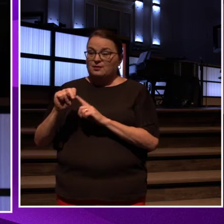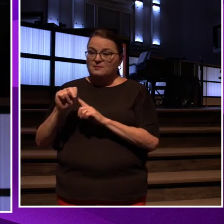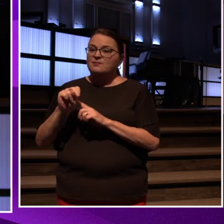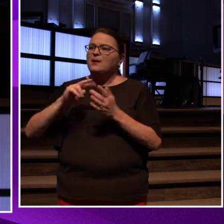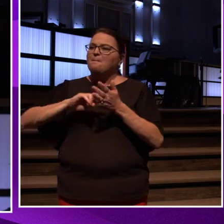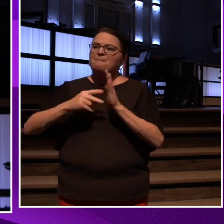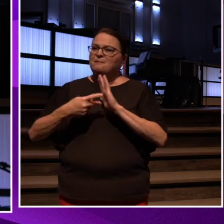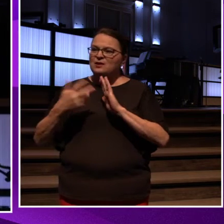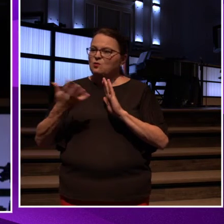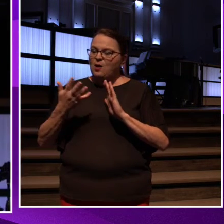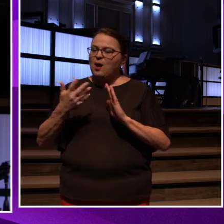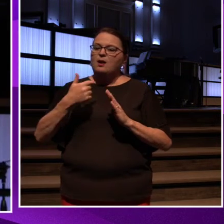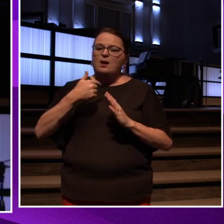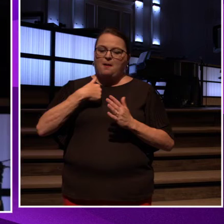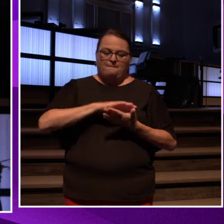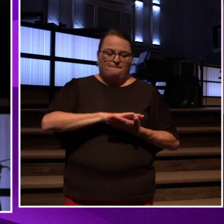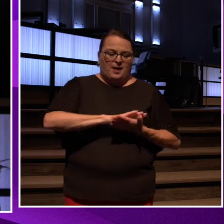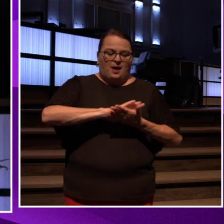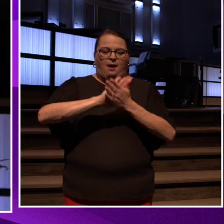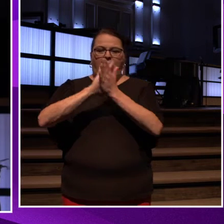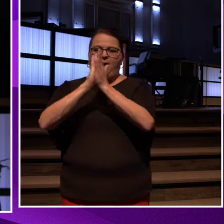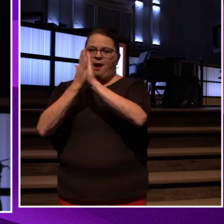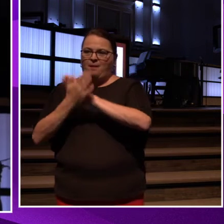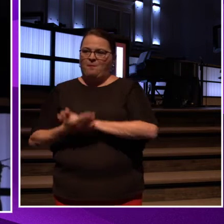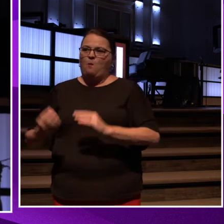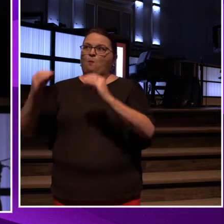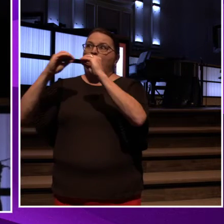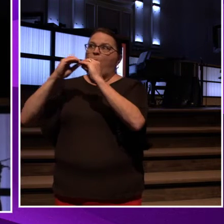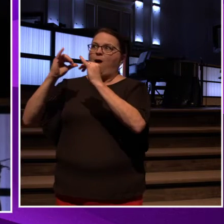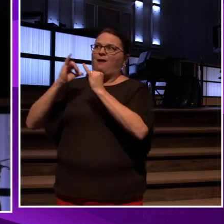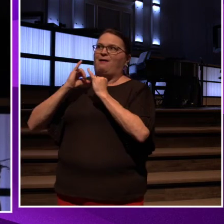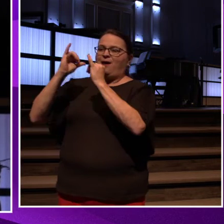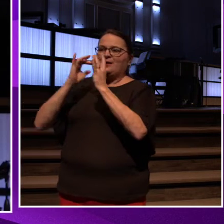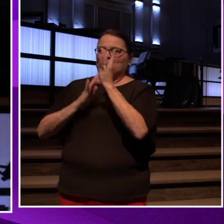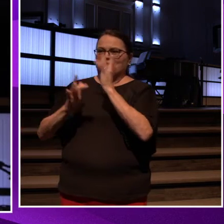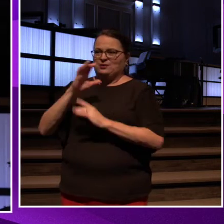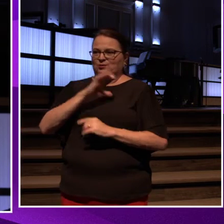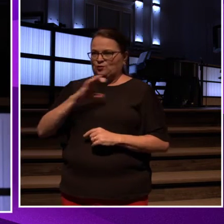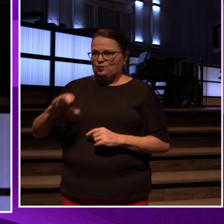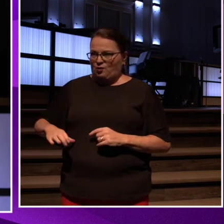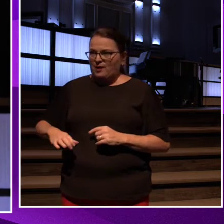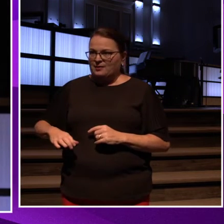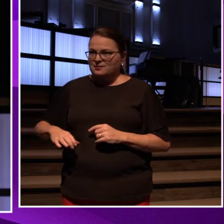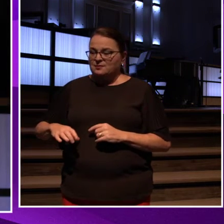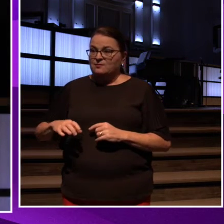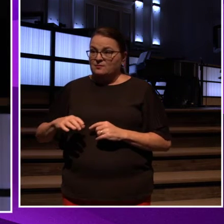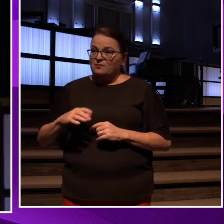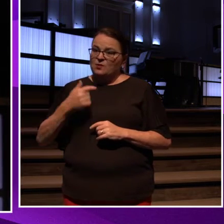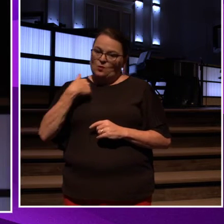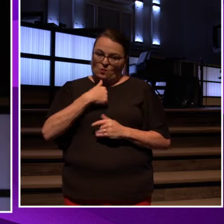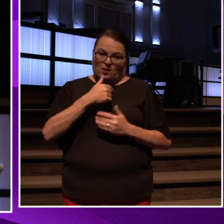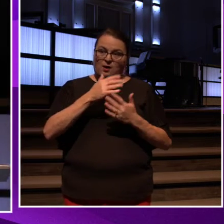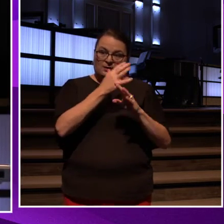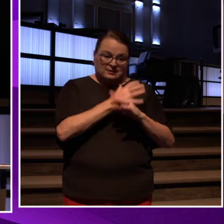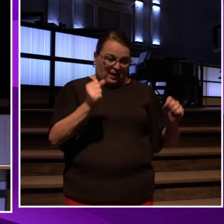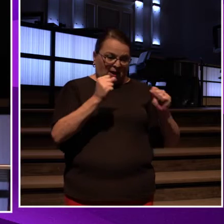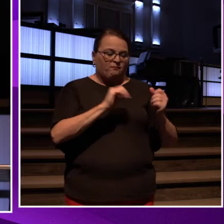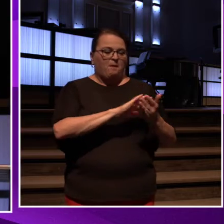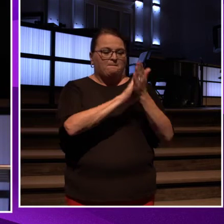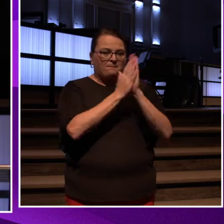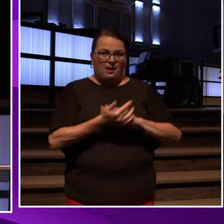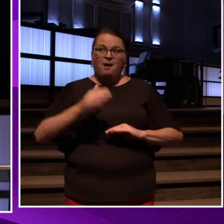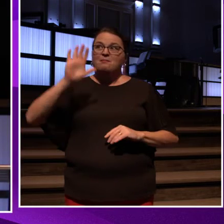you becoming more like Jesus Christ. God has set you apart because now you are a child of God.